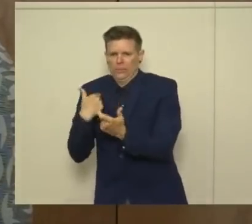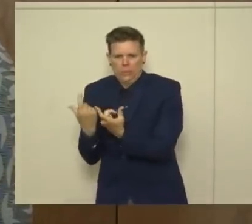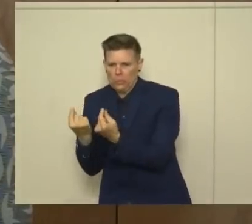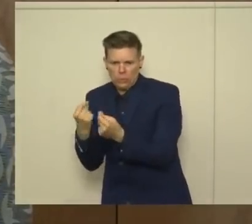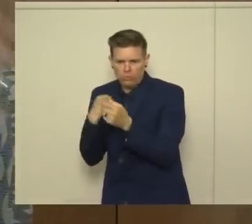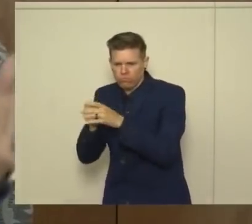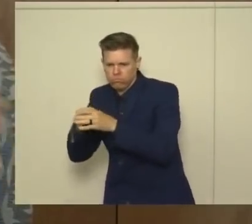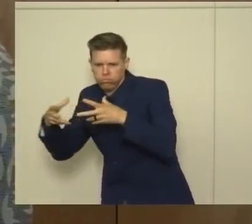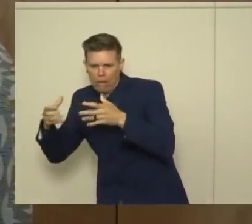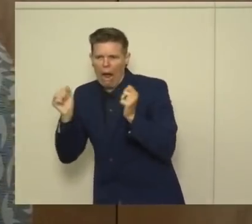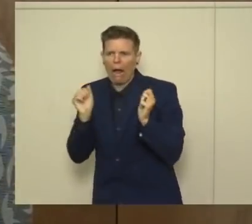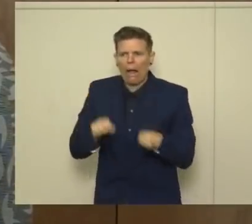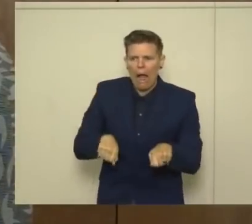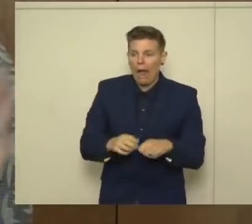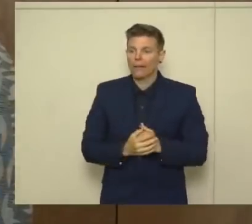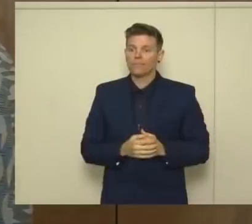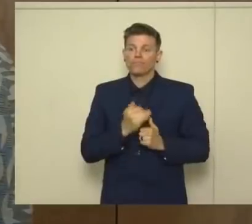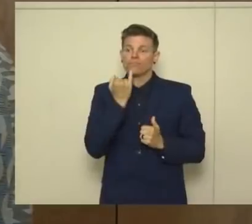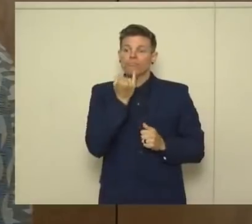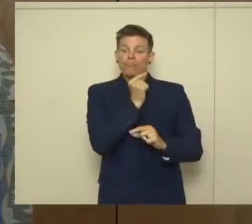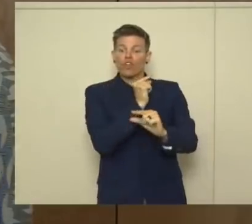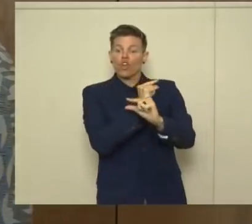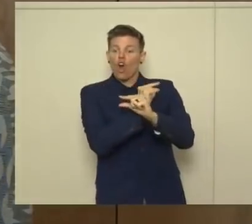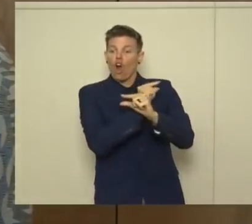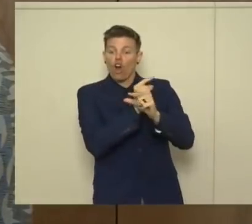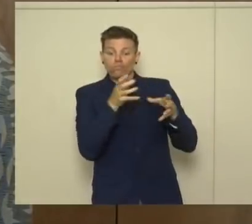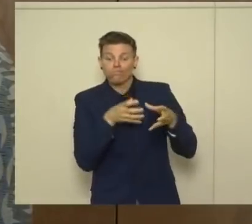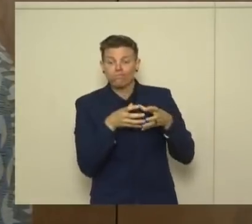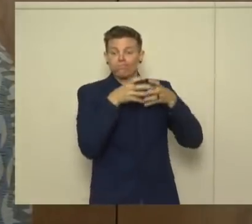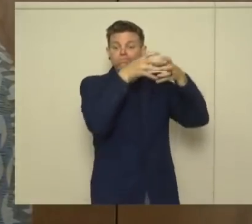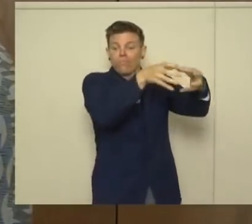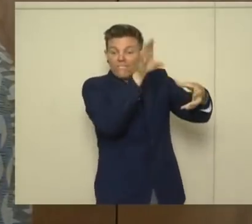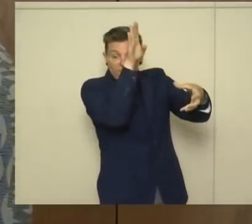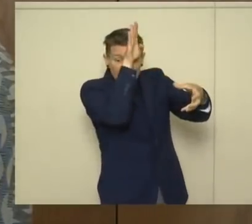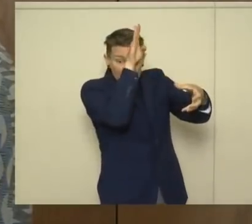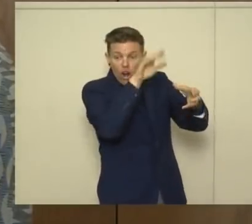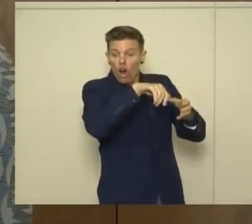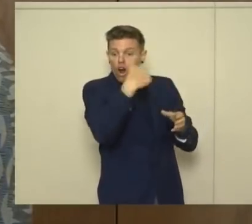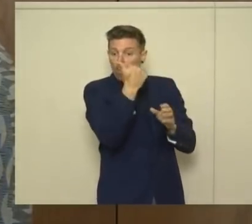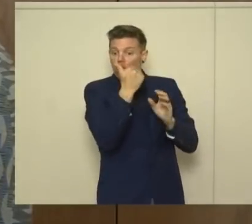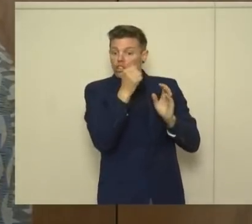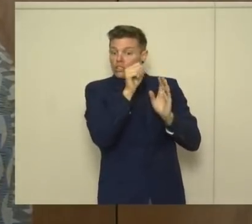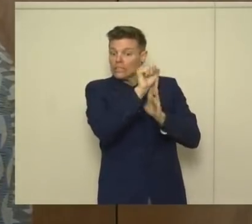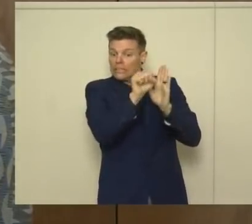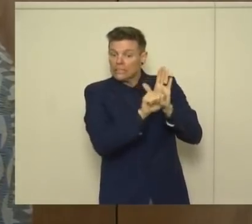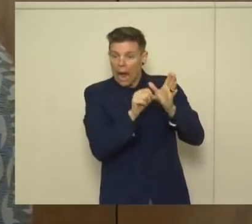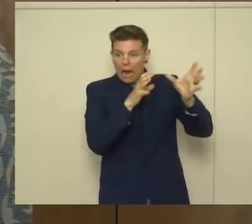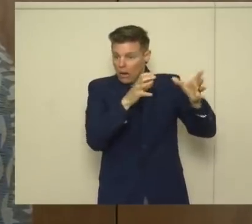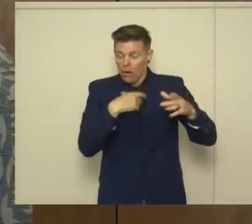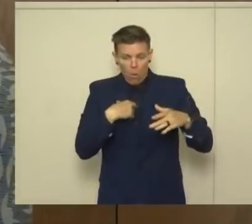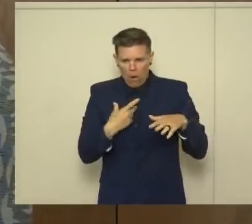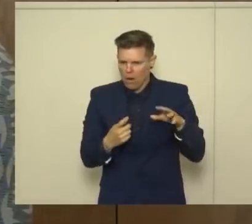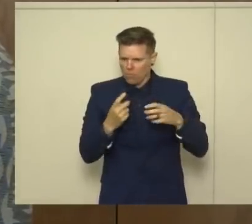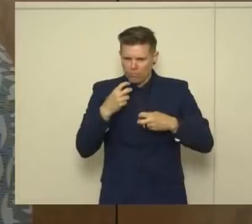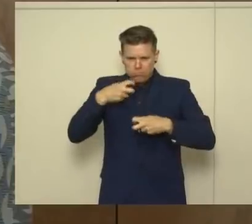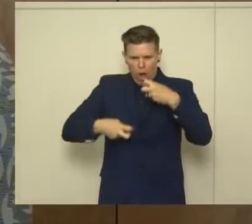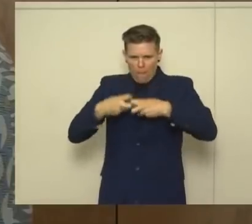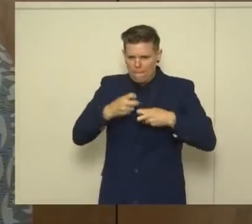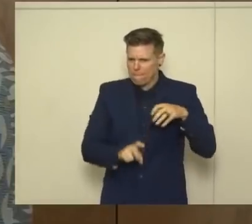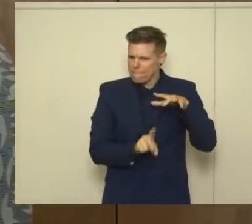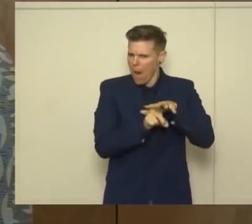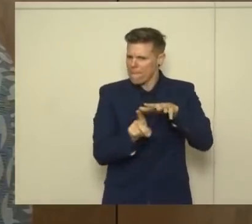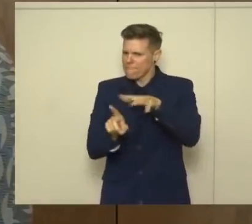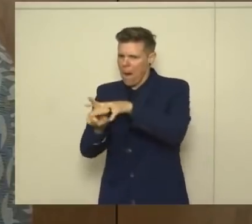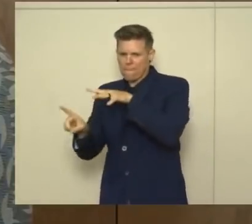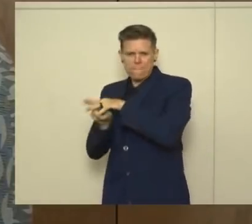deployed somewhere, firefighters. I mean, we have any number of challenges all the time, every day. And that might mean that you have to move your